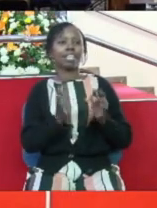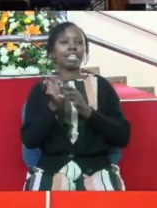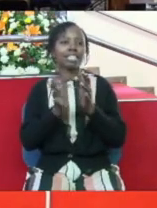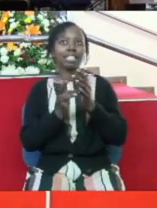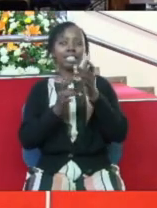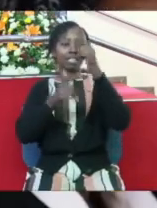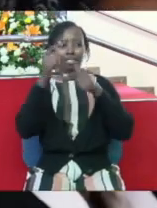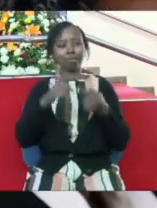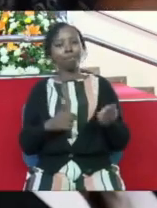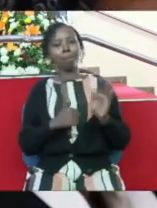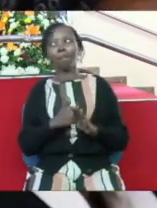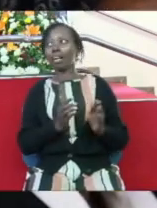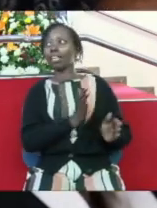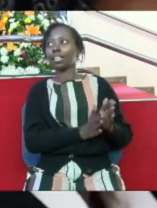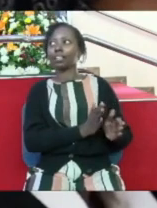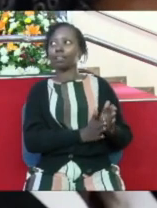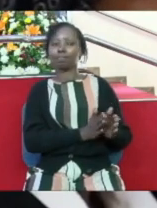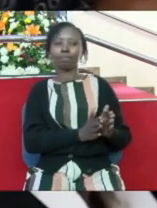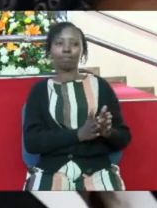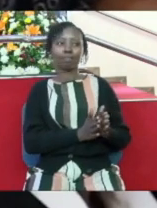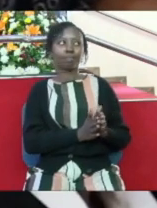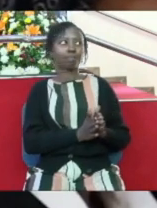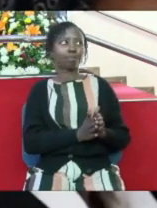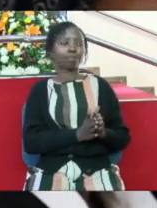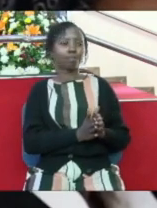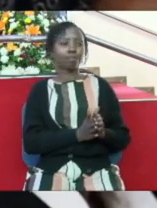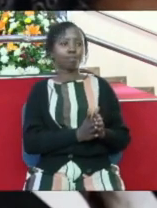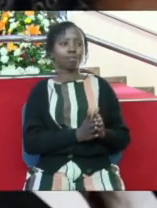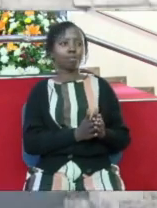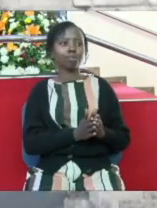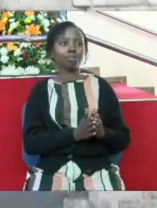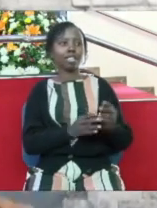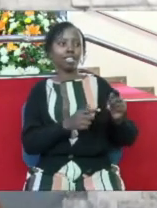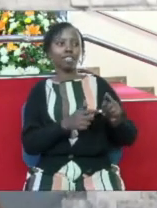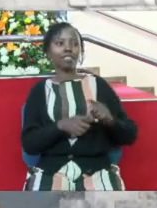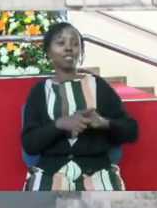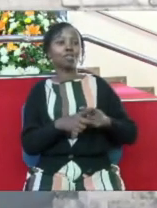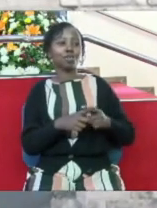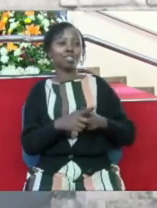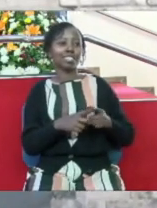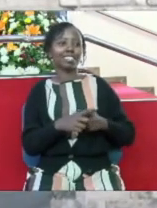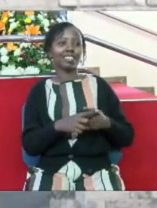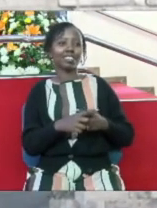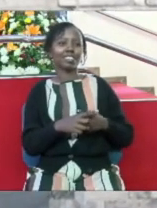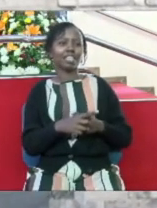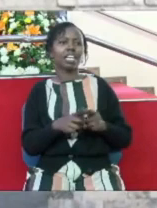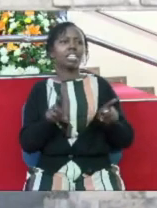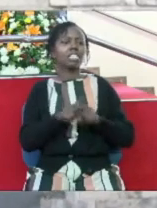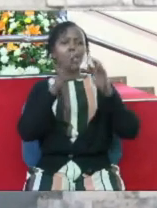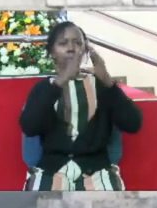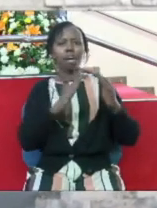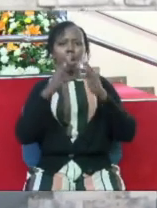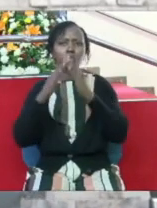back soon. Yesu anarejea hivi karibuni. The houses he promised he was going to build are just about ready. Makao